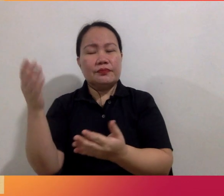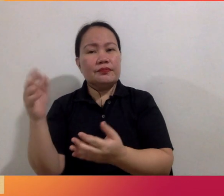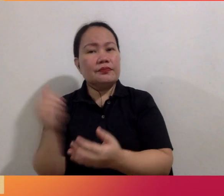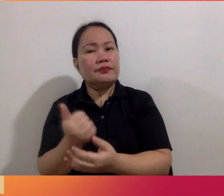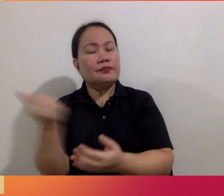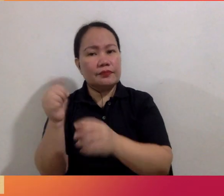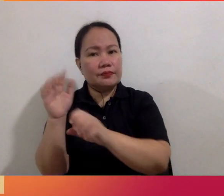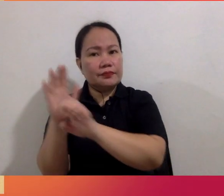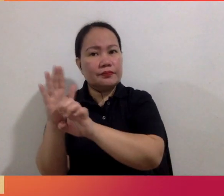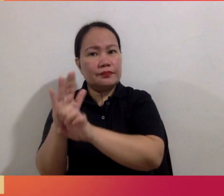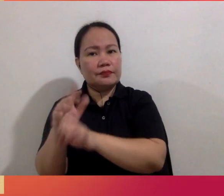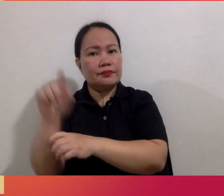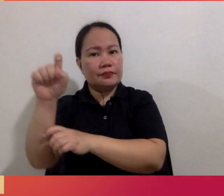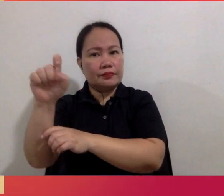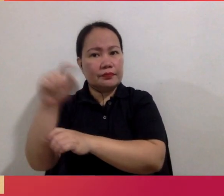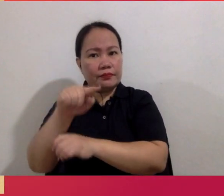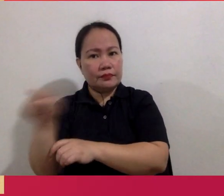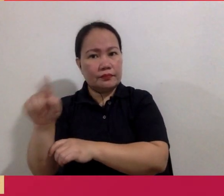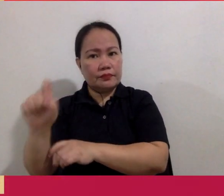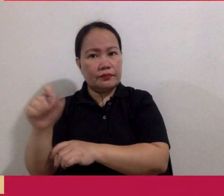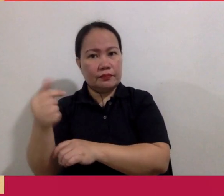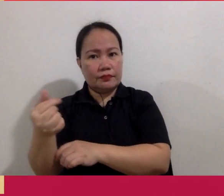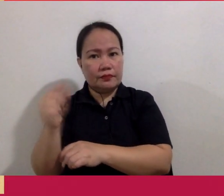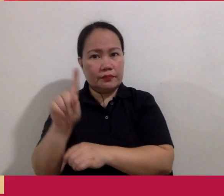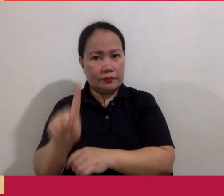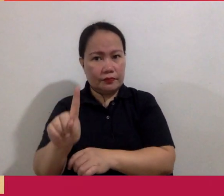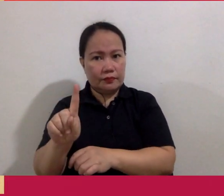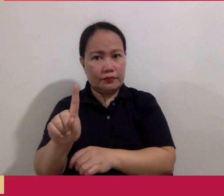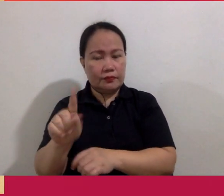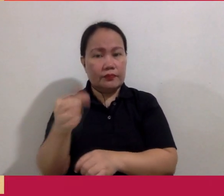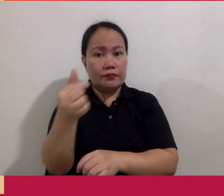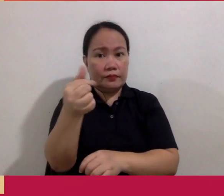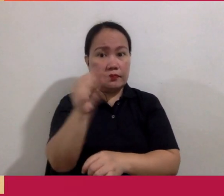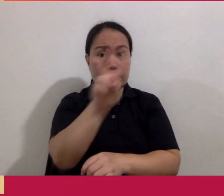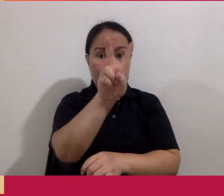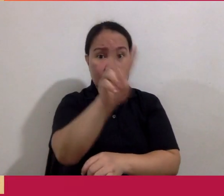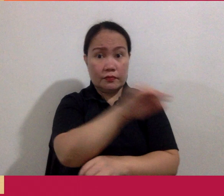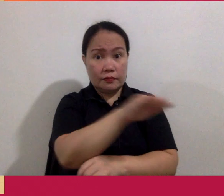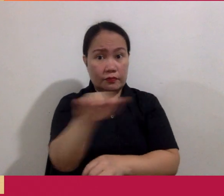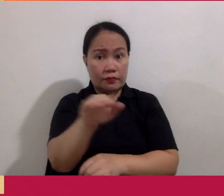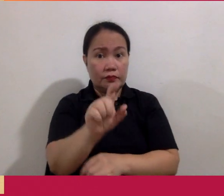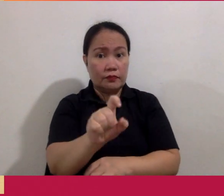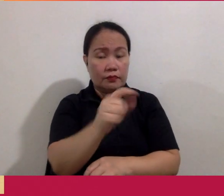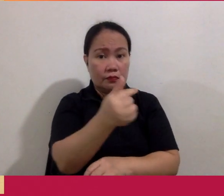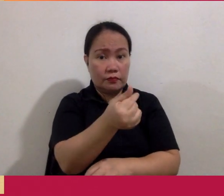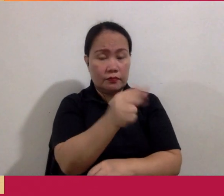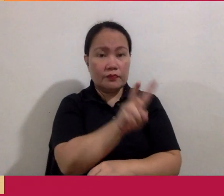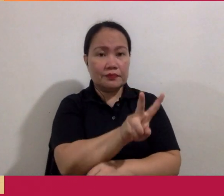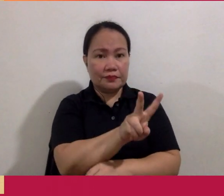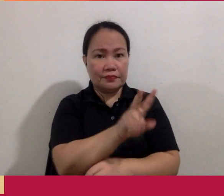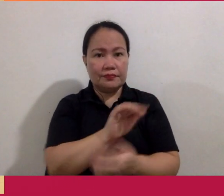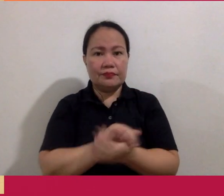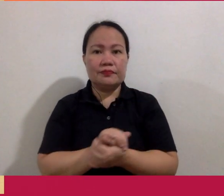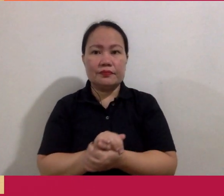Another example, we have x over x plus 1 plus 2 over x plus 2.